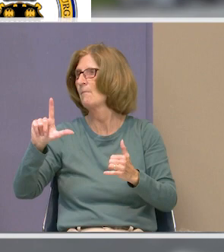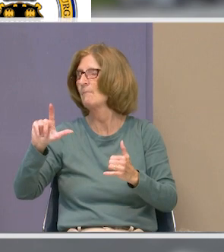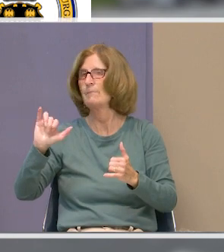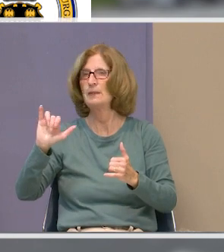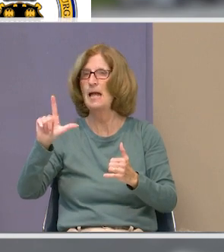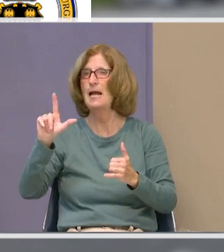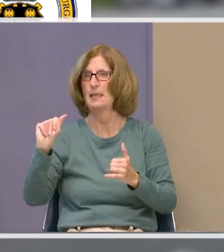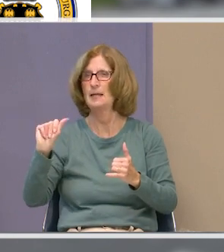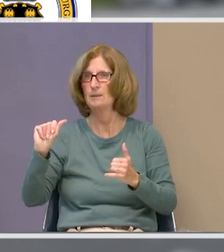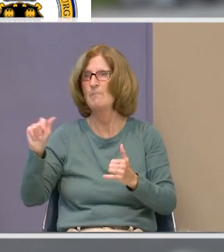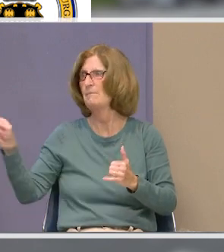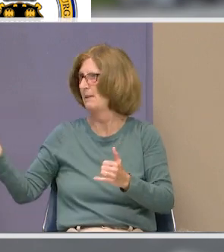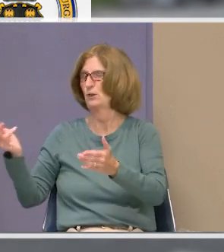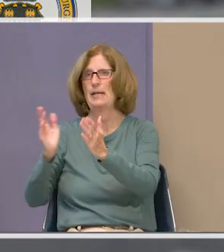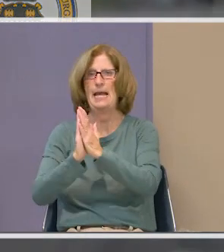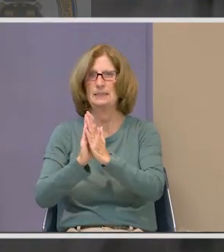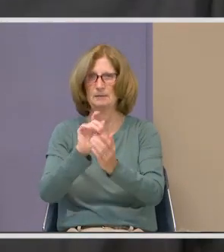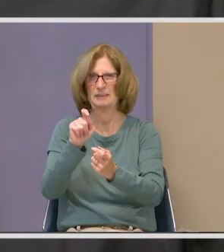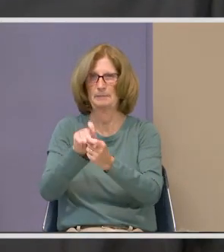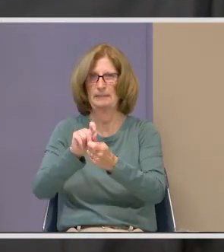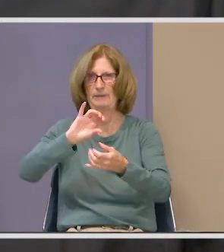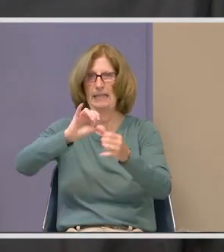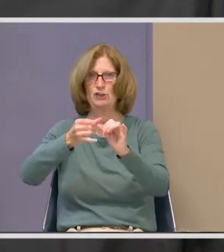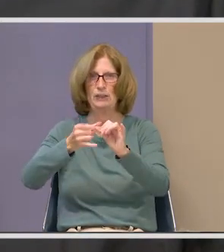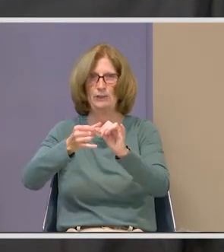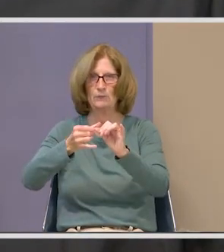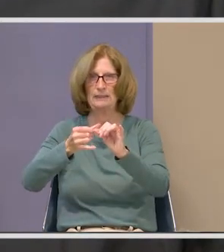into the engineering details.